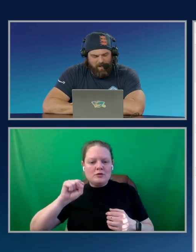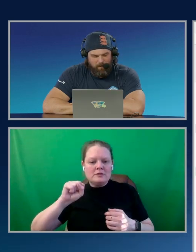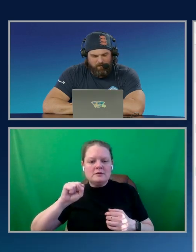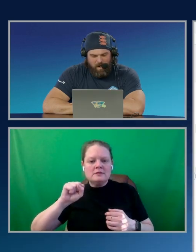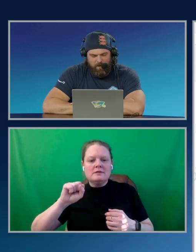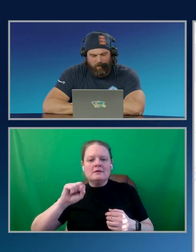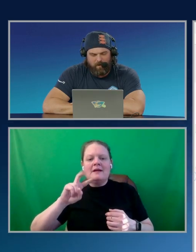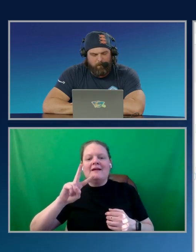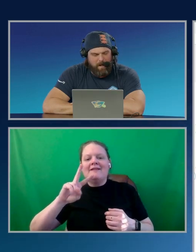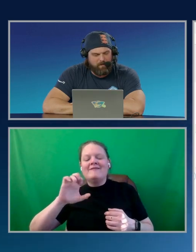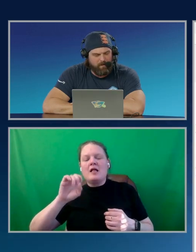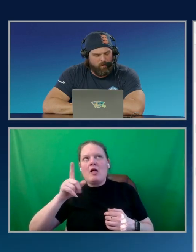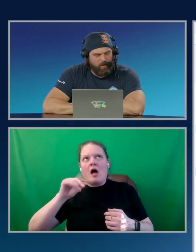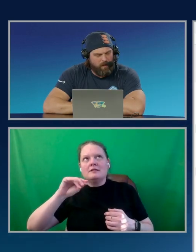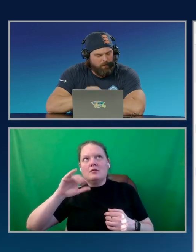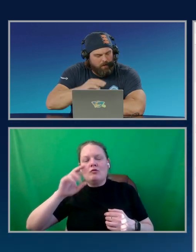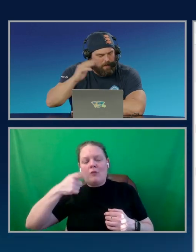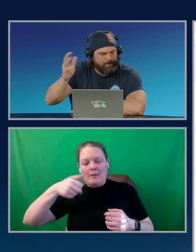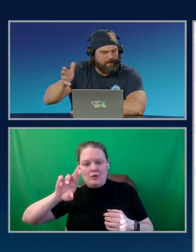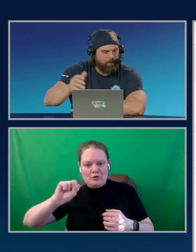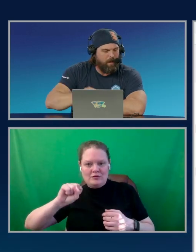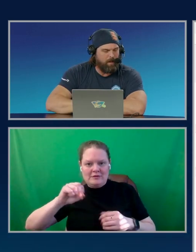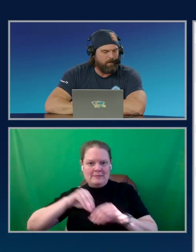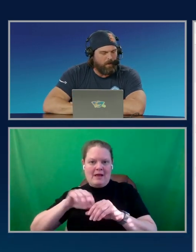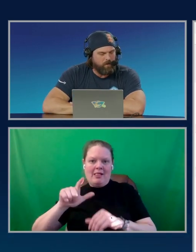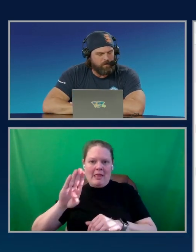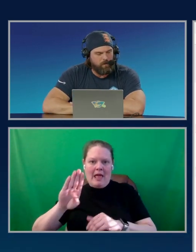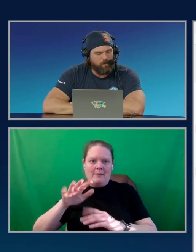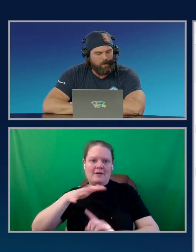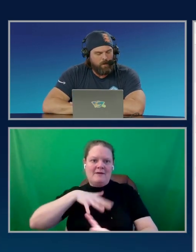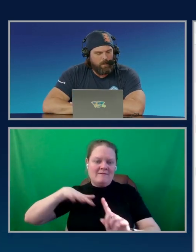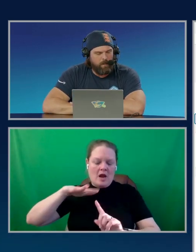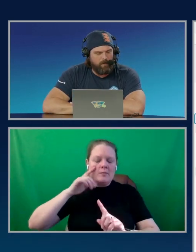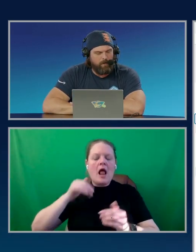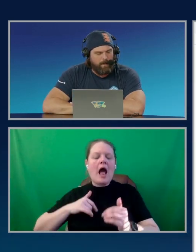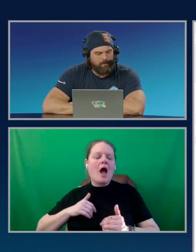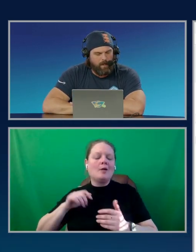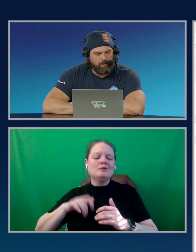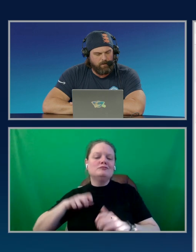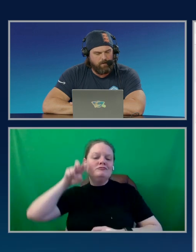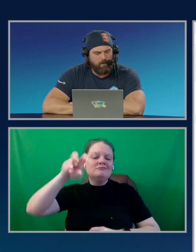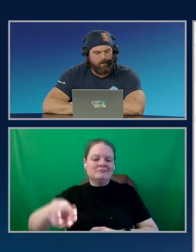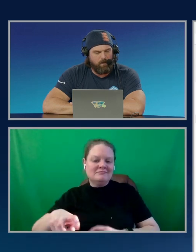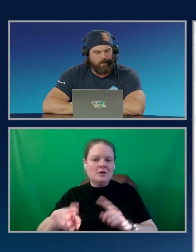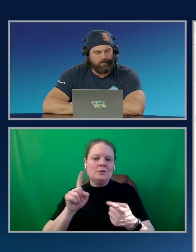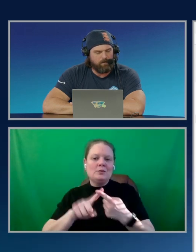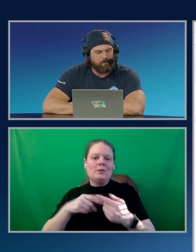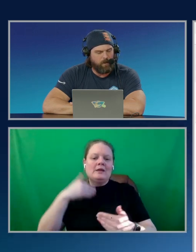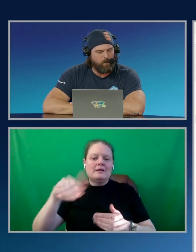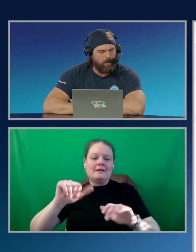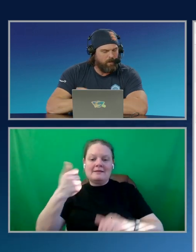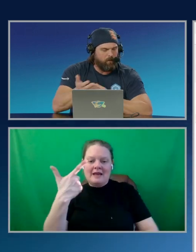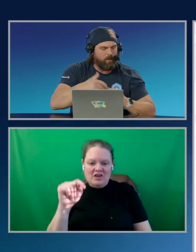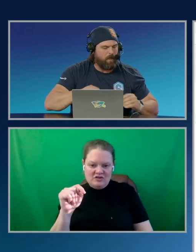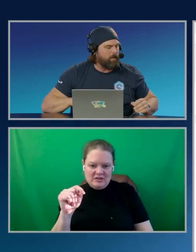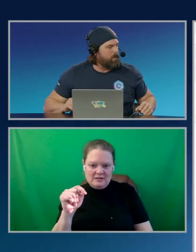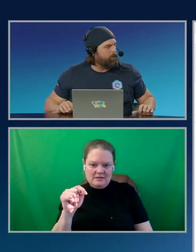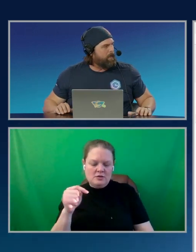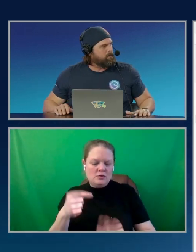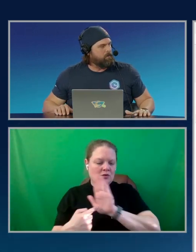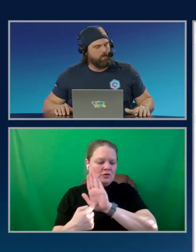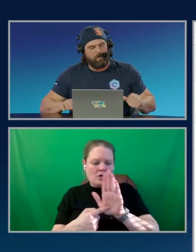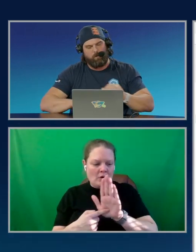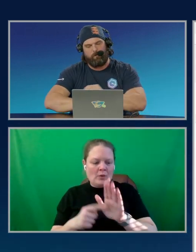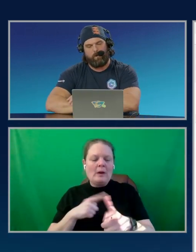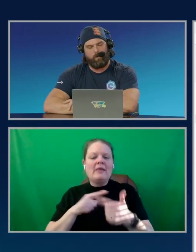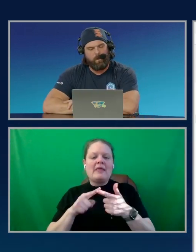my lab environment. So we'll come back to this one, and I'll kind of skip ahead and go to kind of the next agent just to show you that, and then we can kind of come